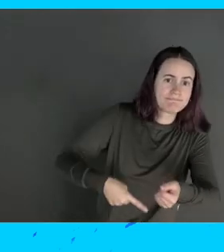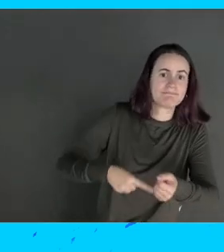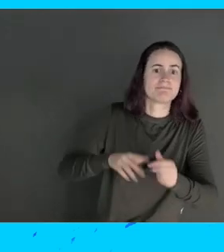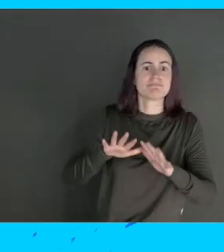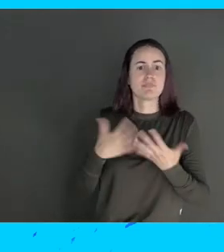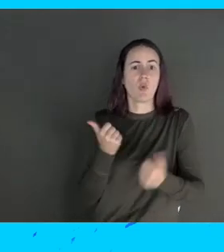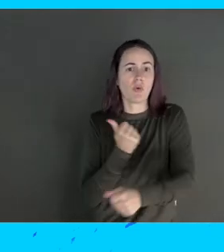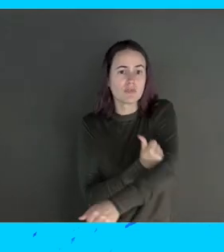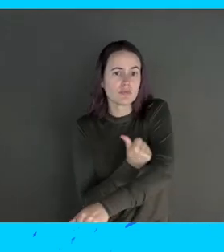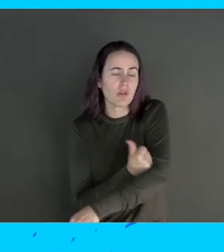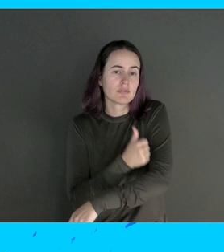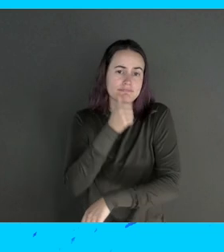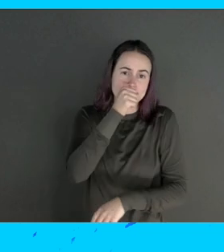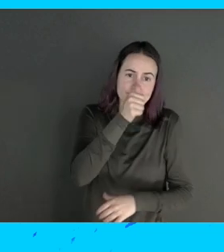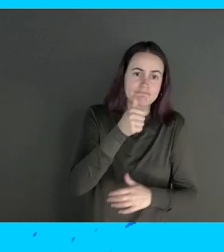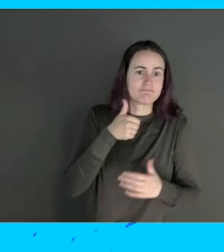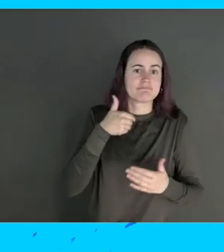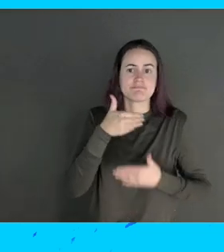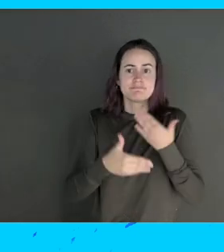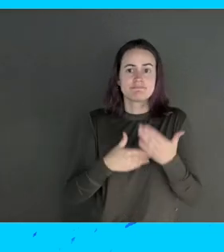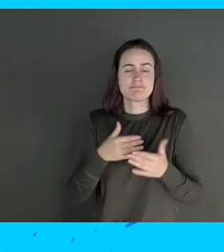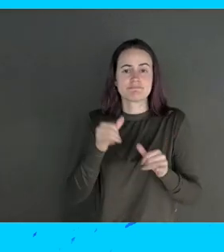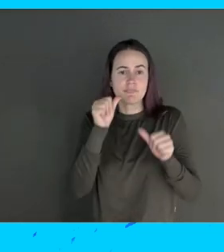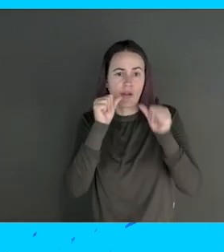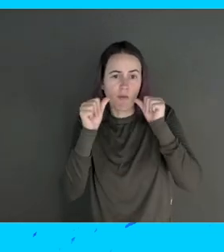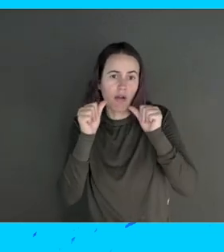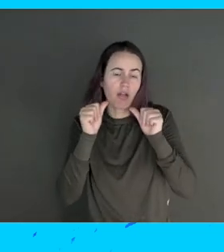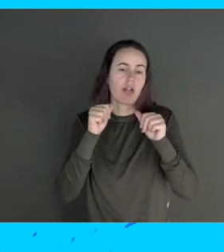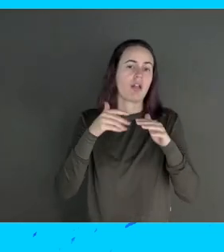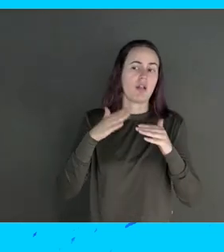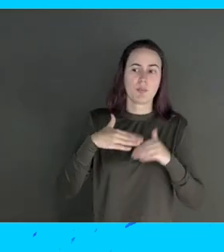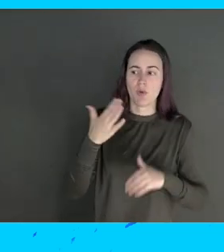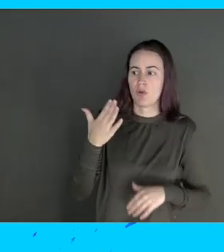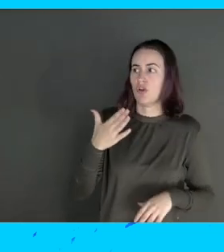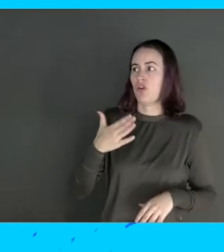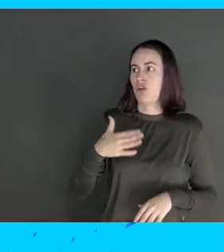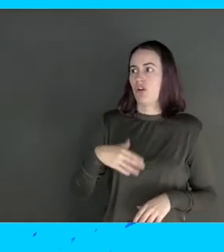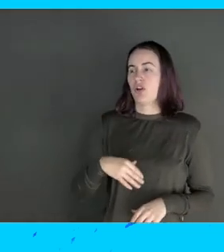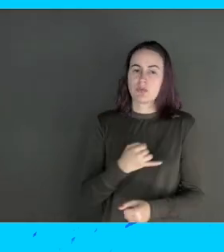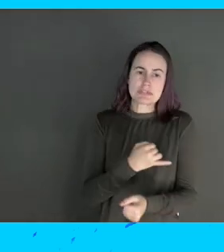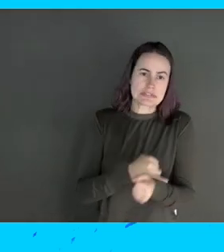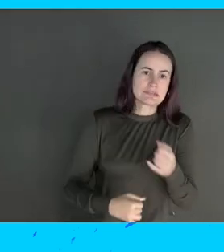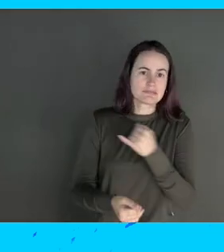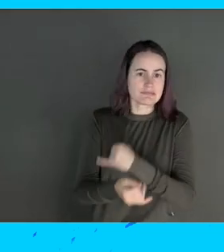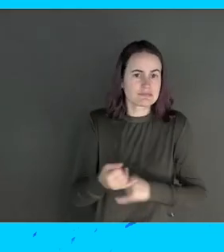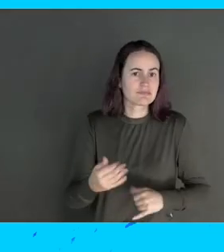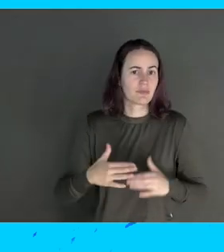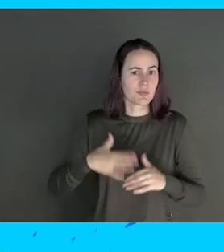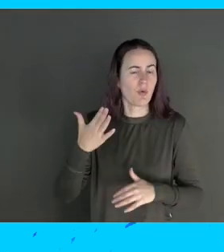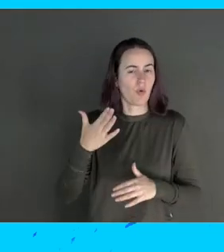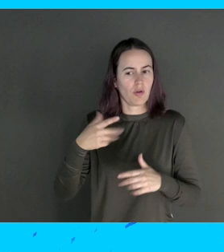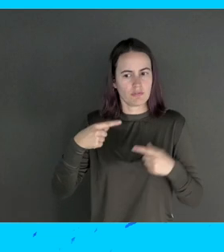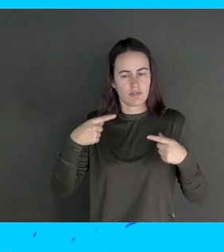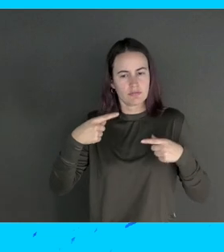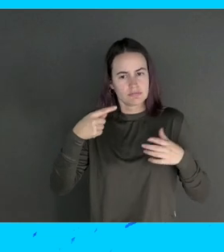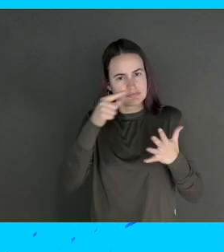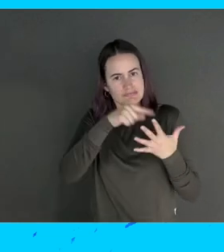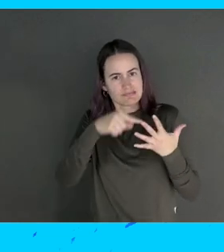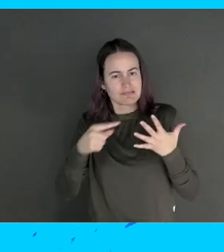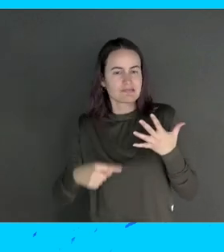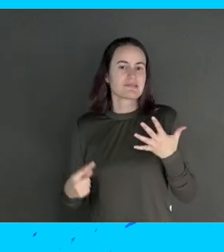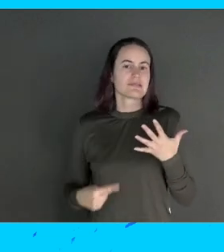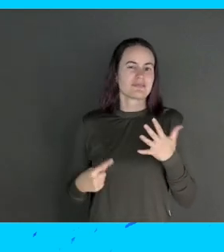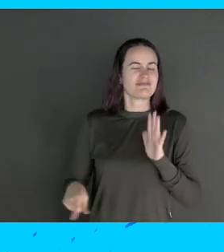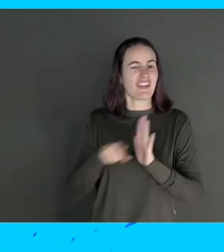abuse as they are sort of trying to cope with the stressors and these challenges.